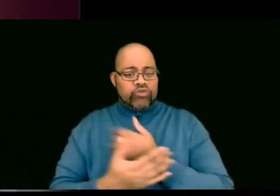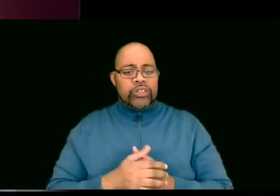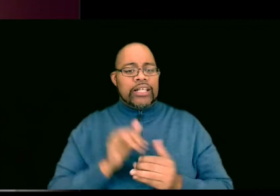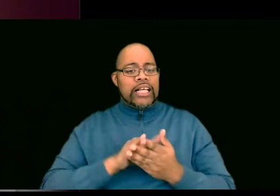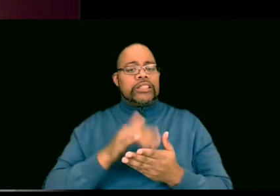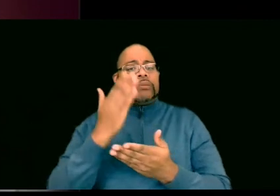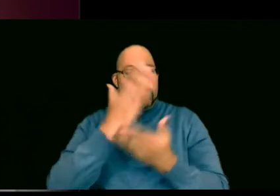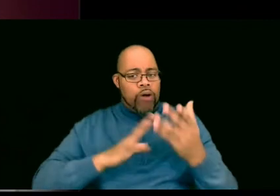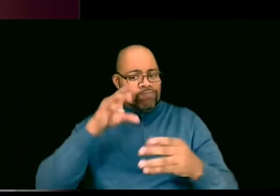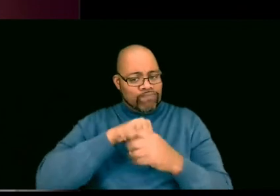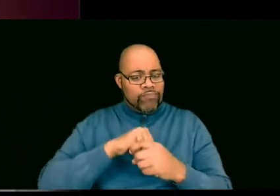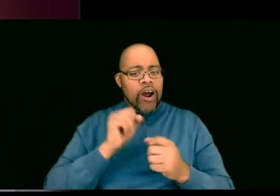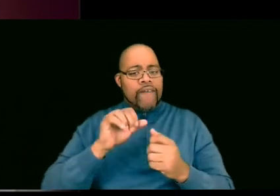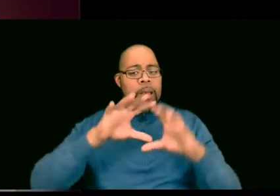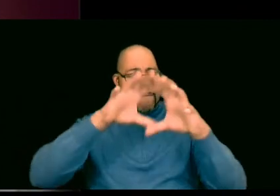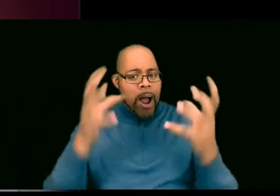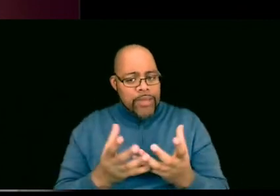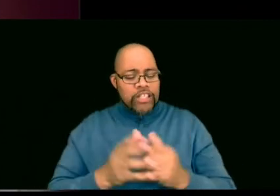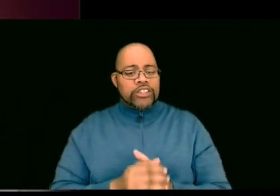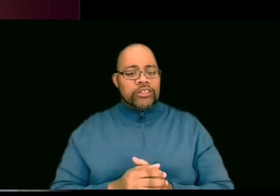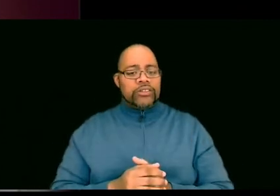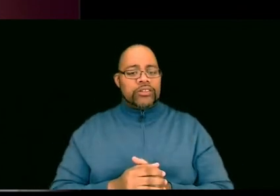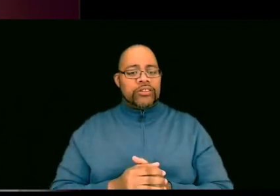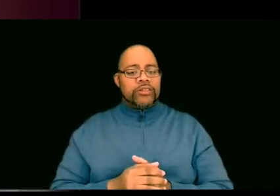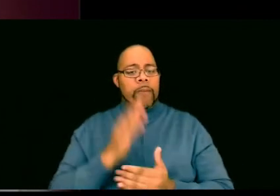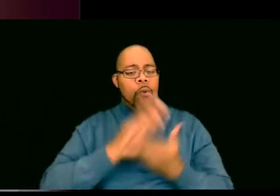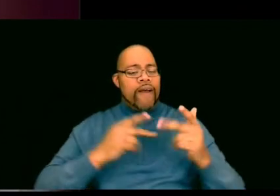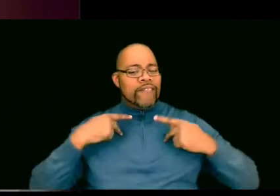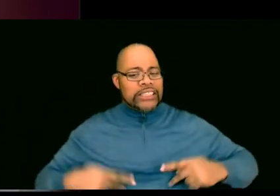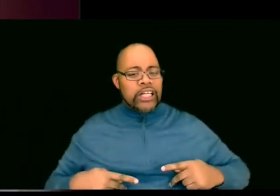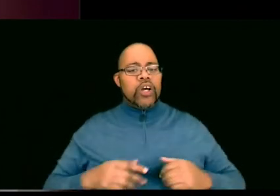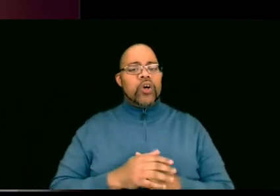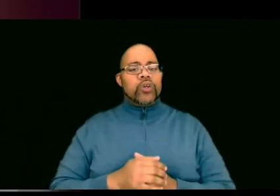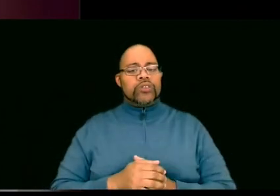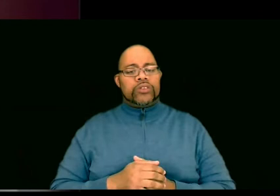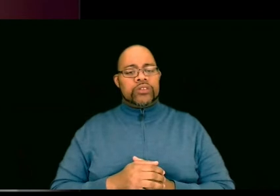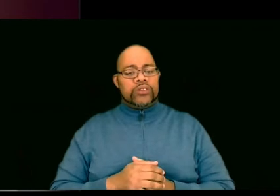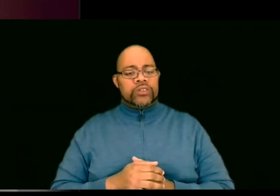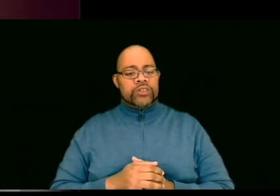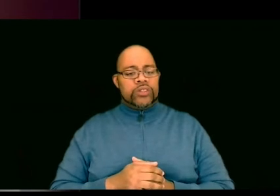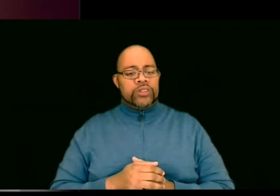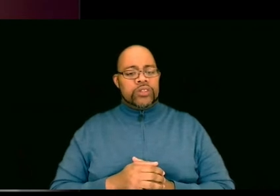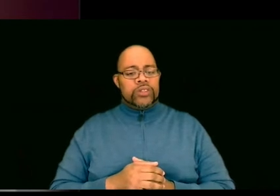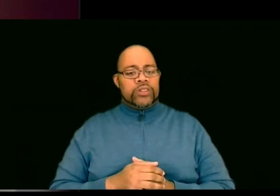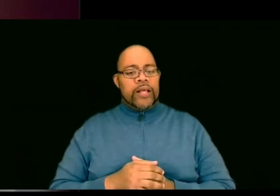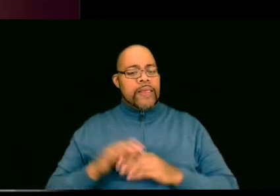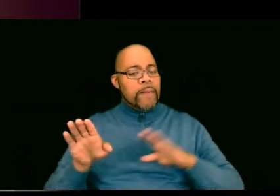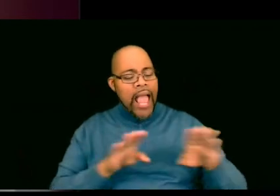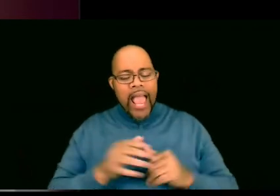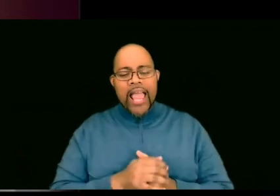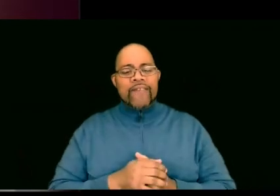this country. It is part of the population, it's part of the physical features,